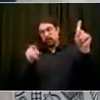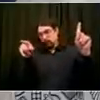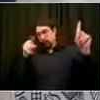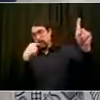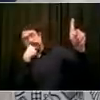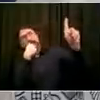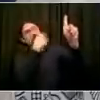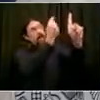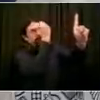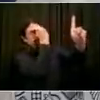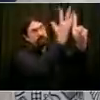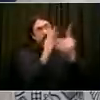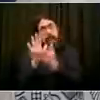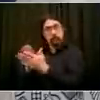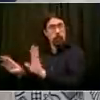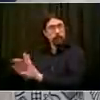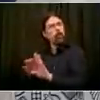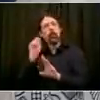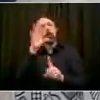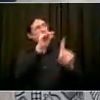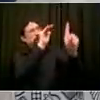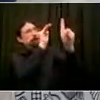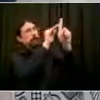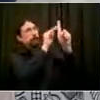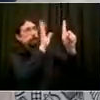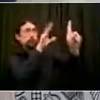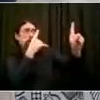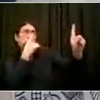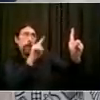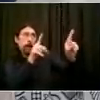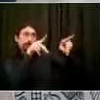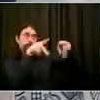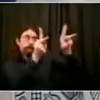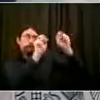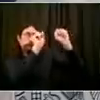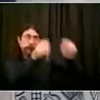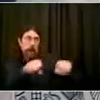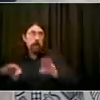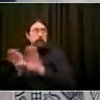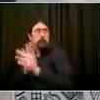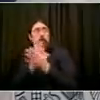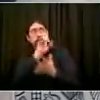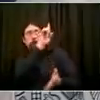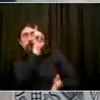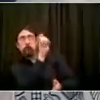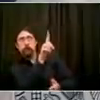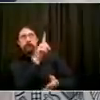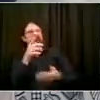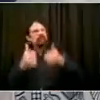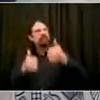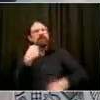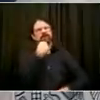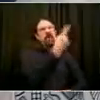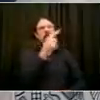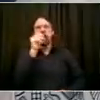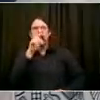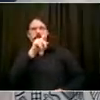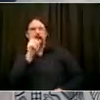that first we had seen the number come up. We were checking it again because it was literally exactly